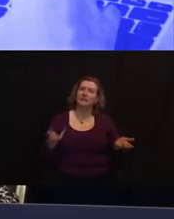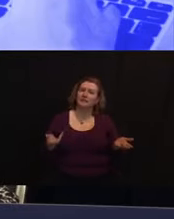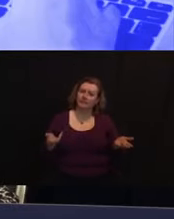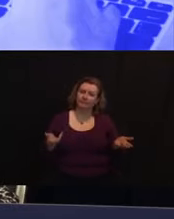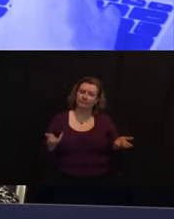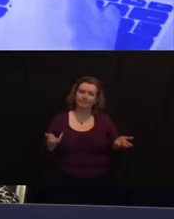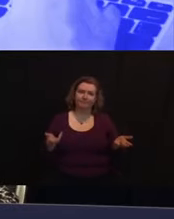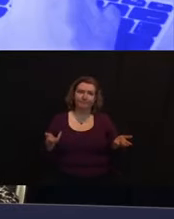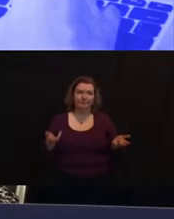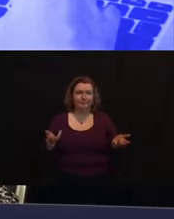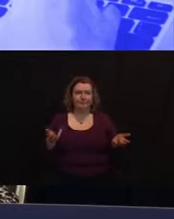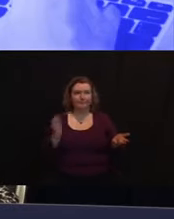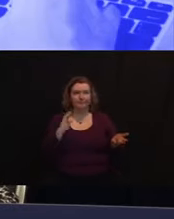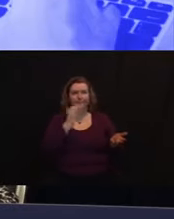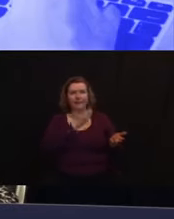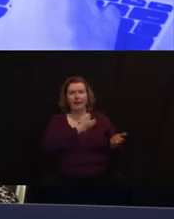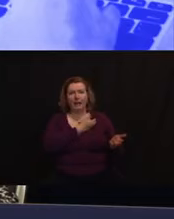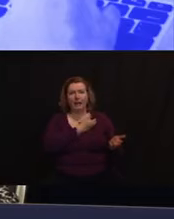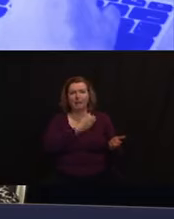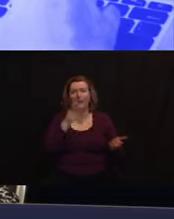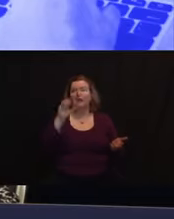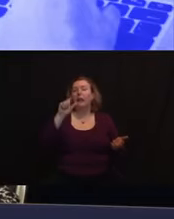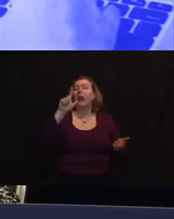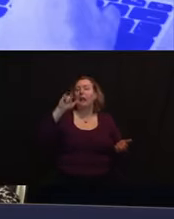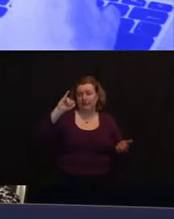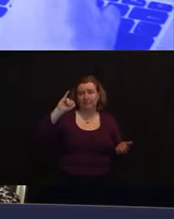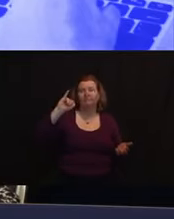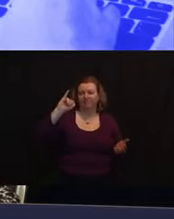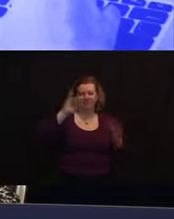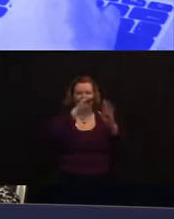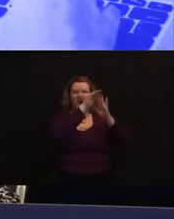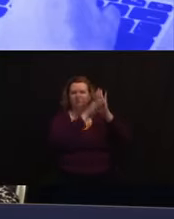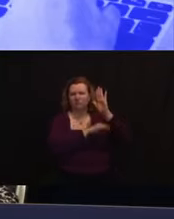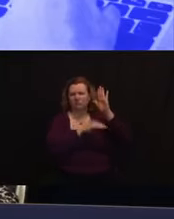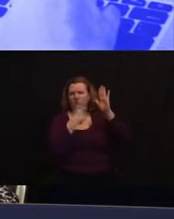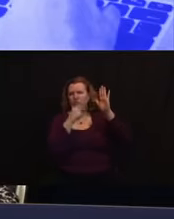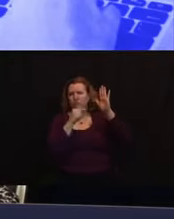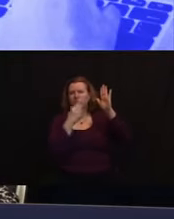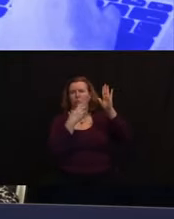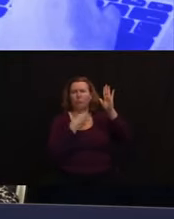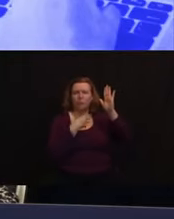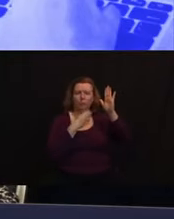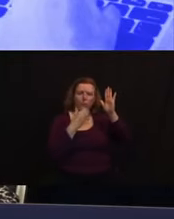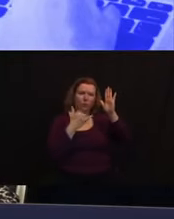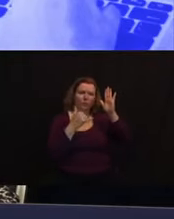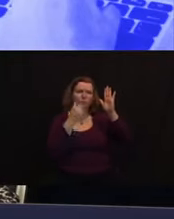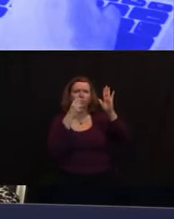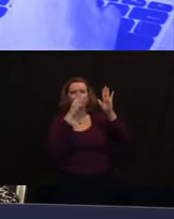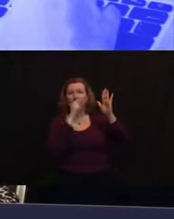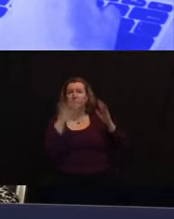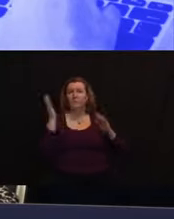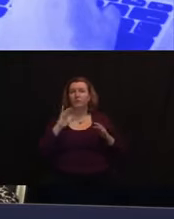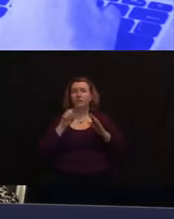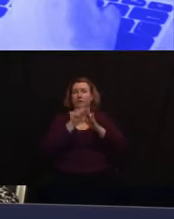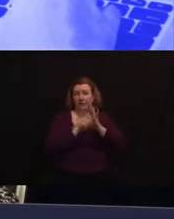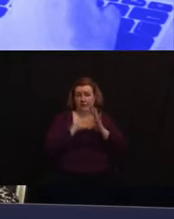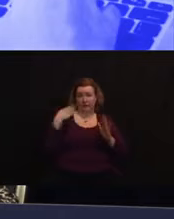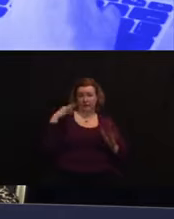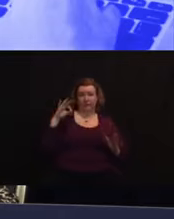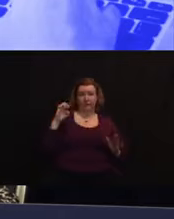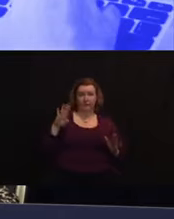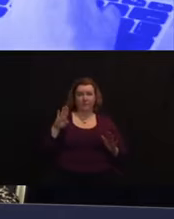report, our CALI reports. If you go on our website, you will see that the state, in February, half of the counties were in